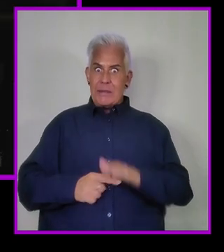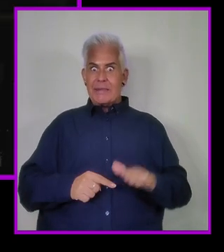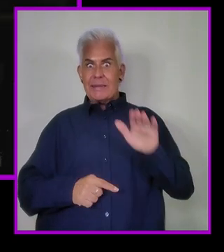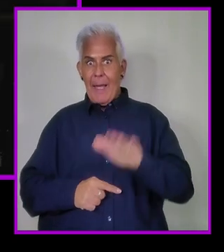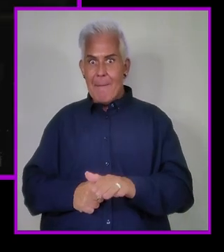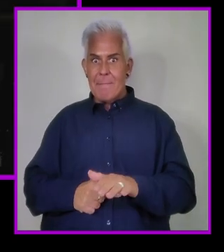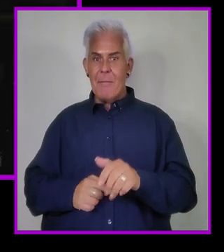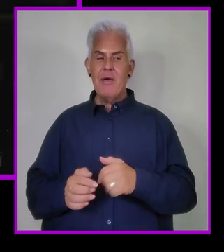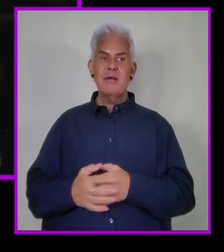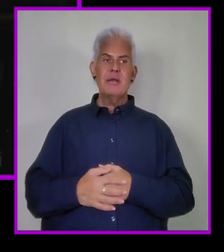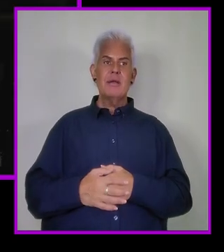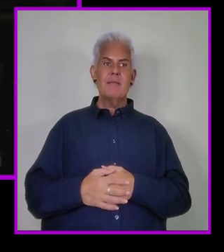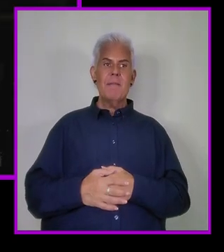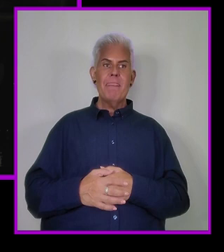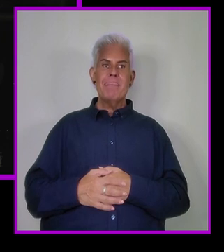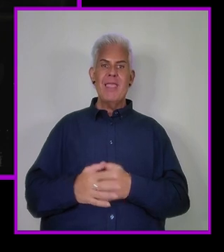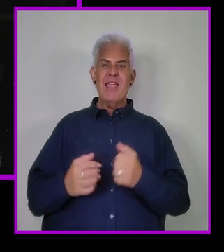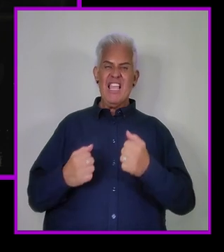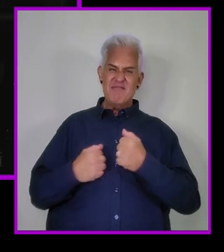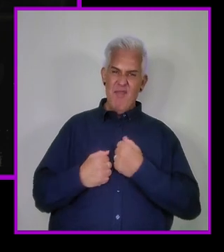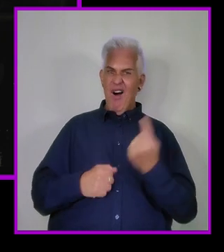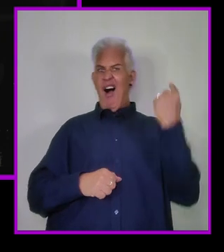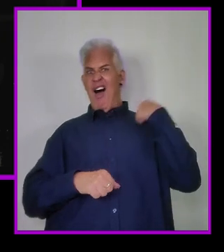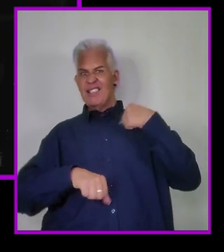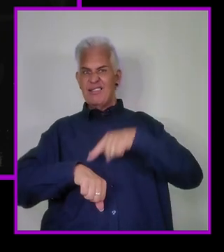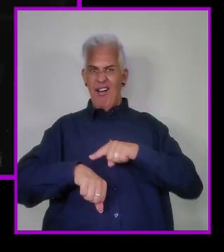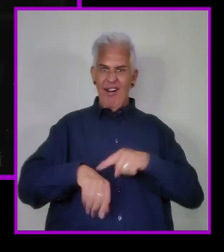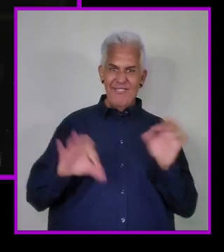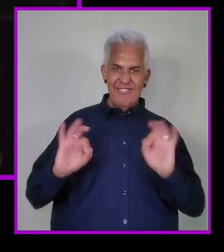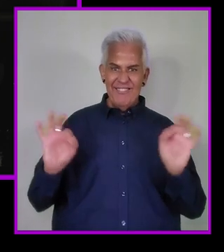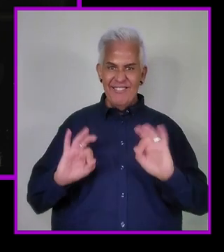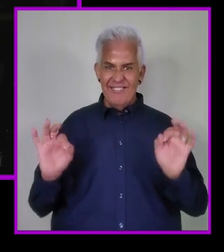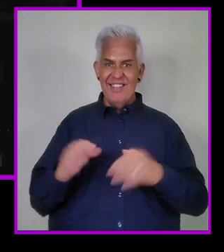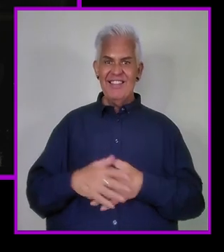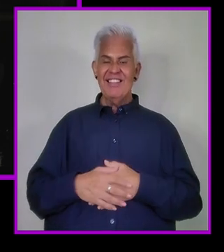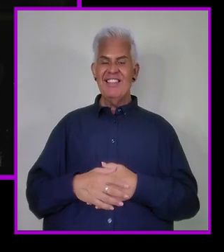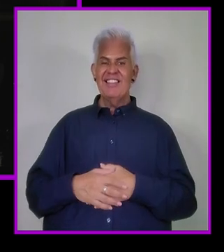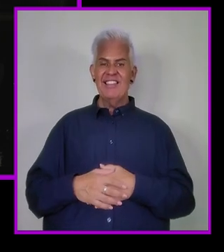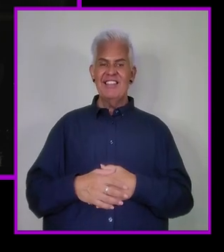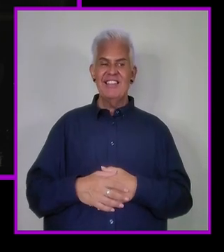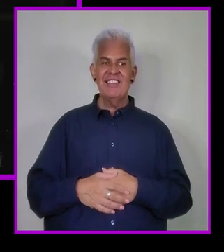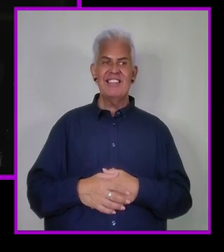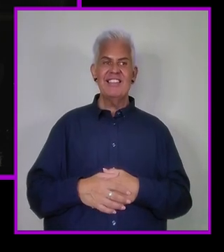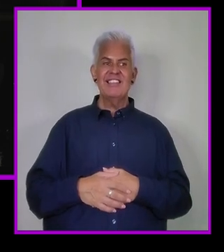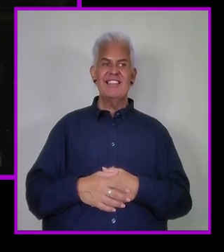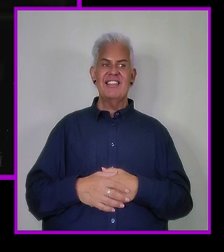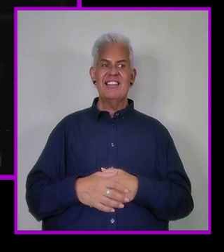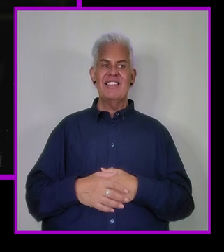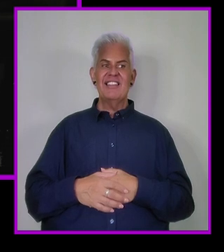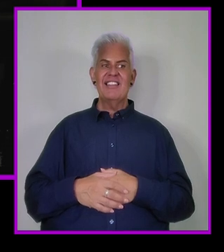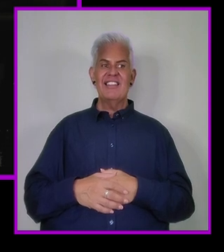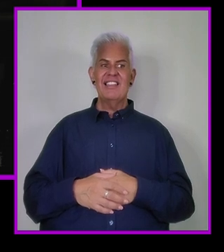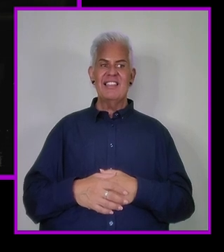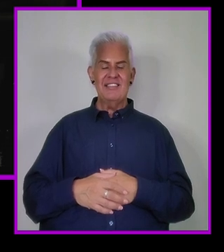fantastic. I mean, in my day, there was, you know, nothing, you know, absolutely nothing, you know. And